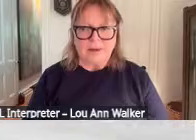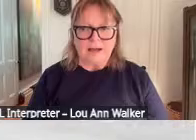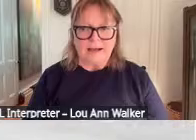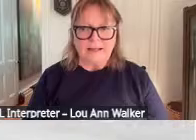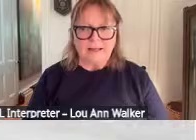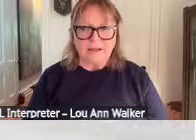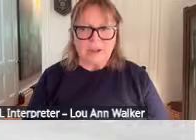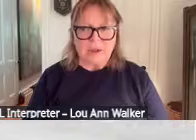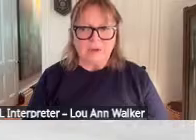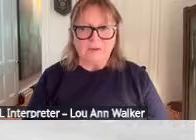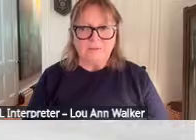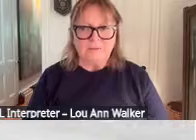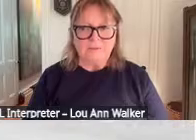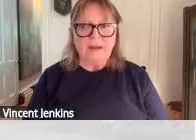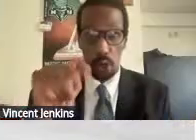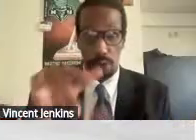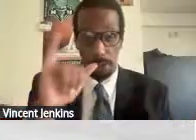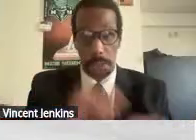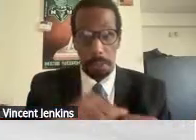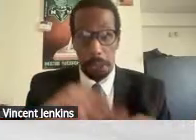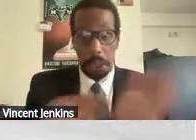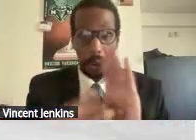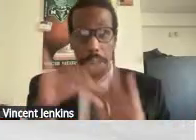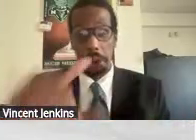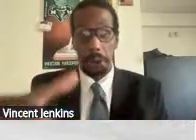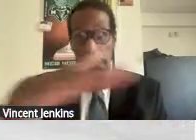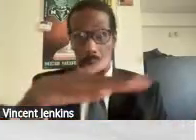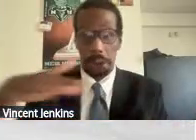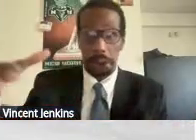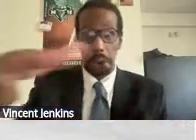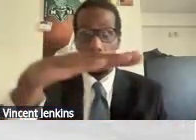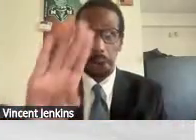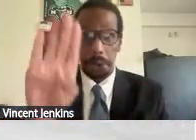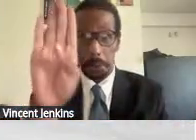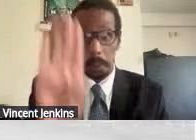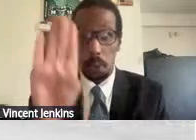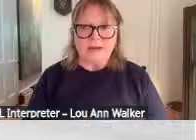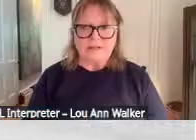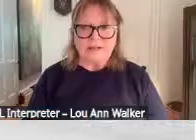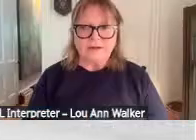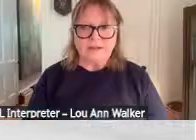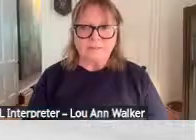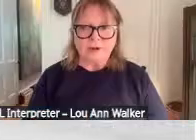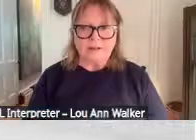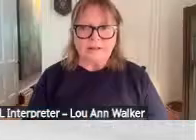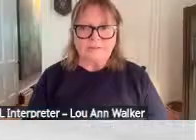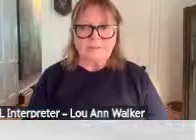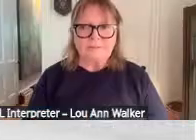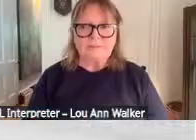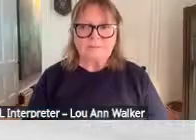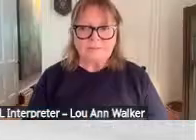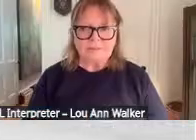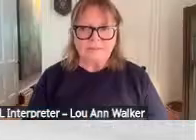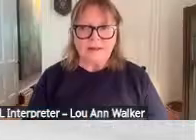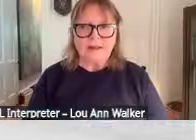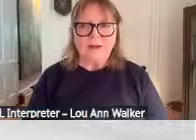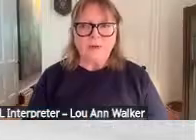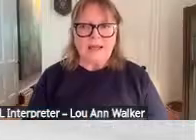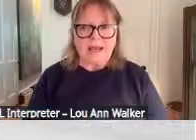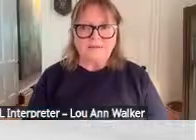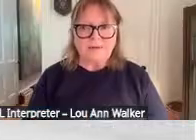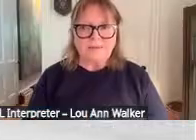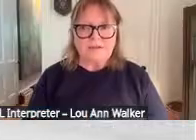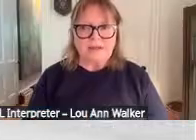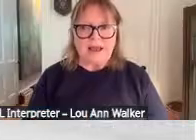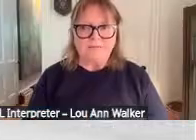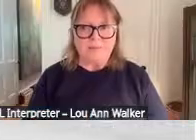But my goal, my point is that all around here in Brooklyn, we